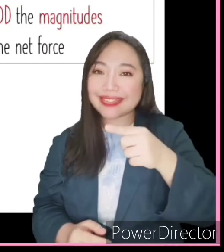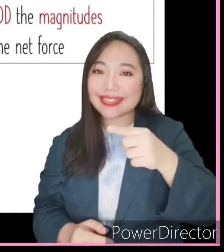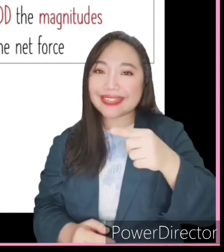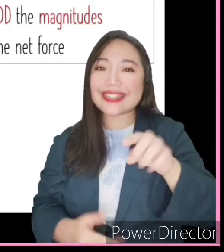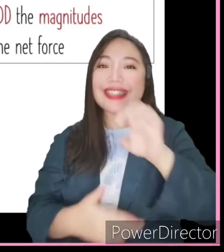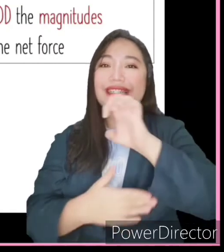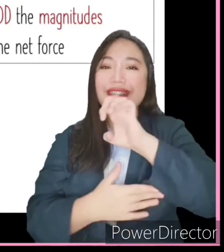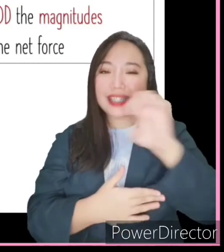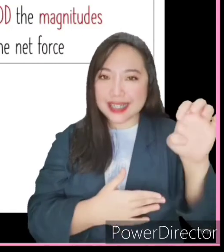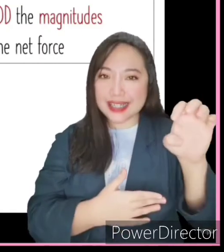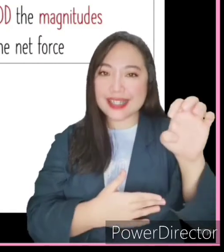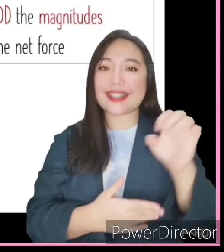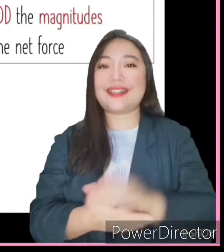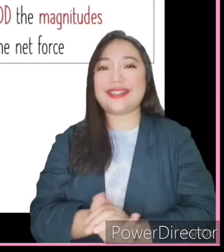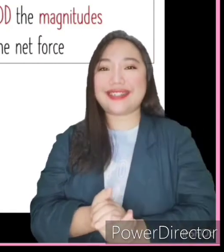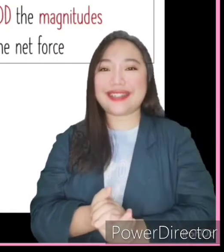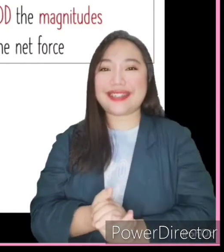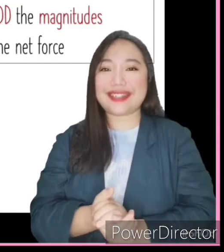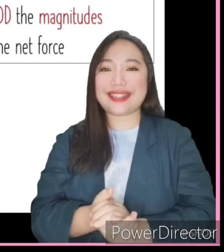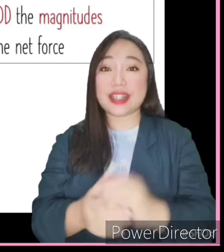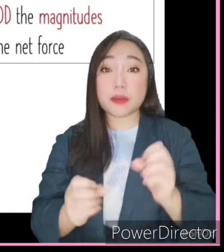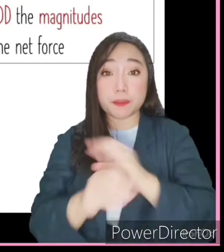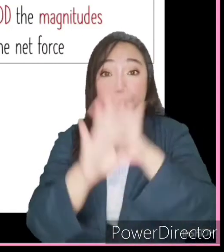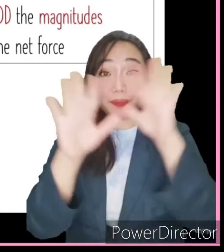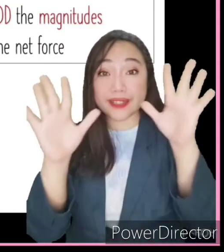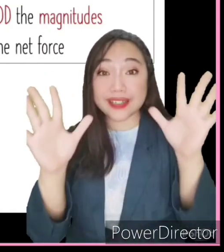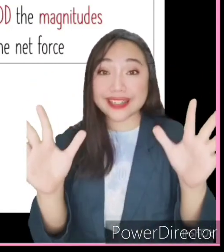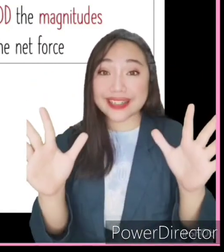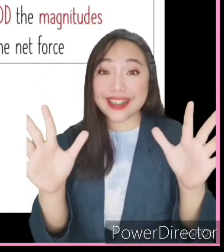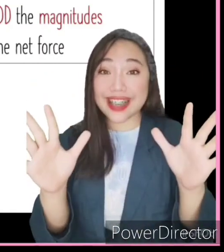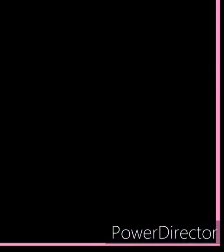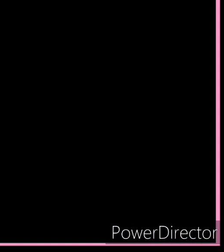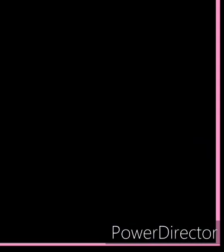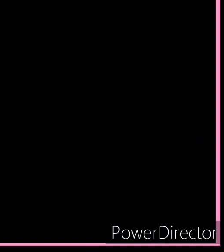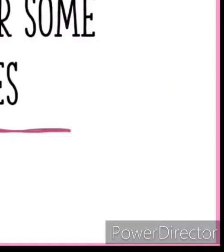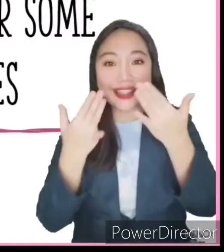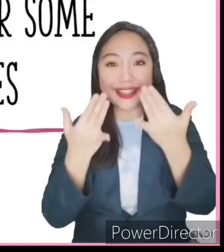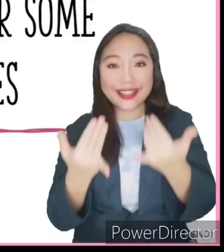is 15 newton east. Clear?